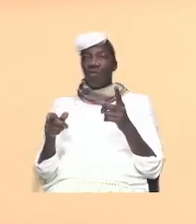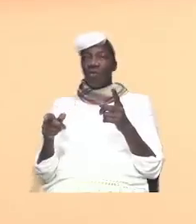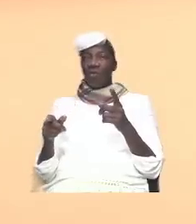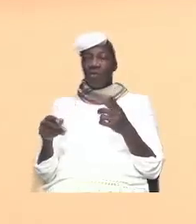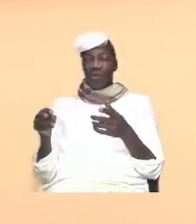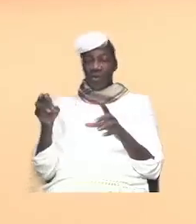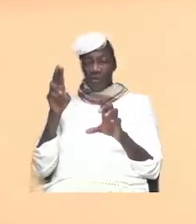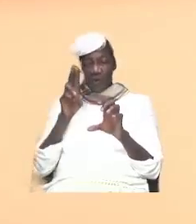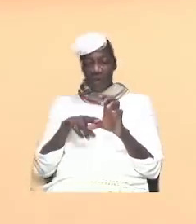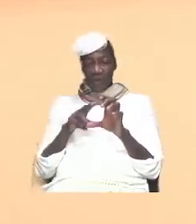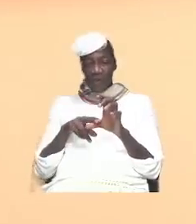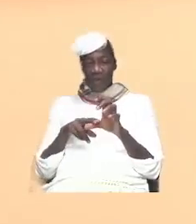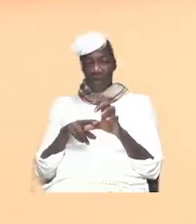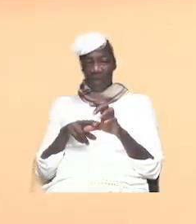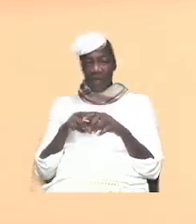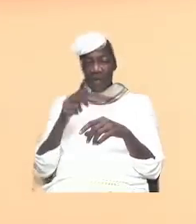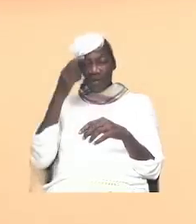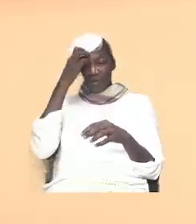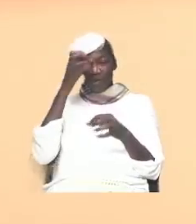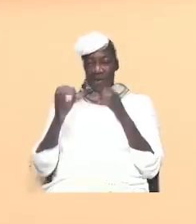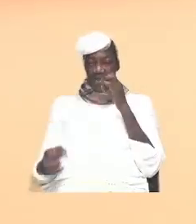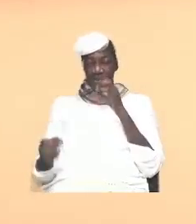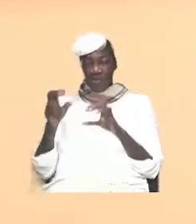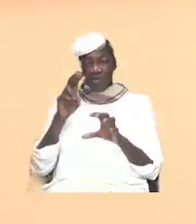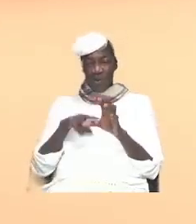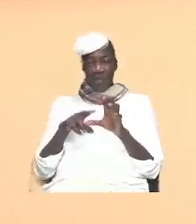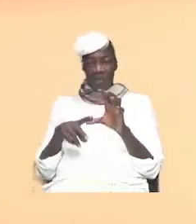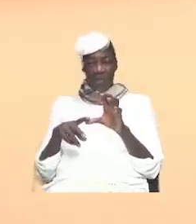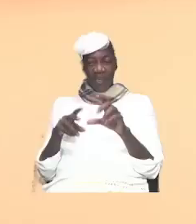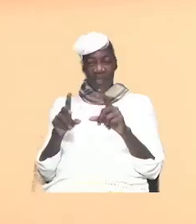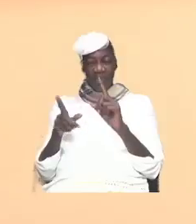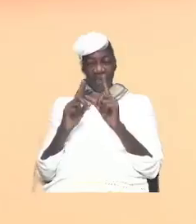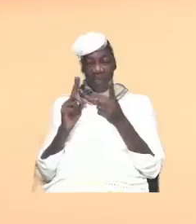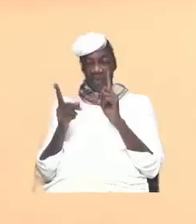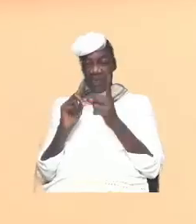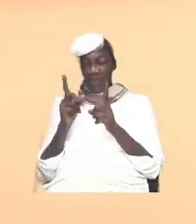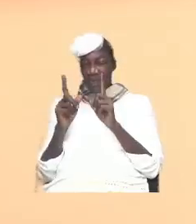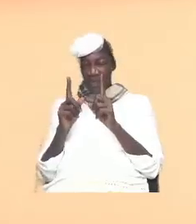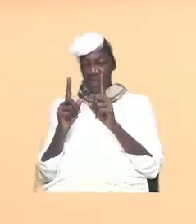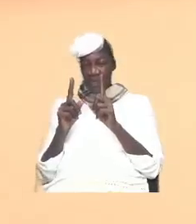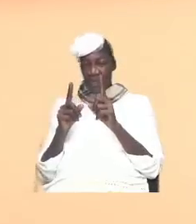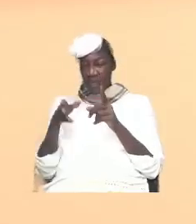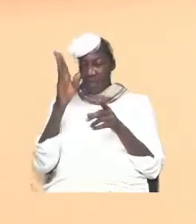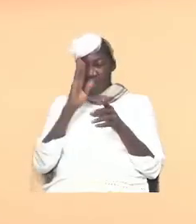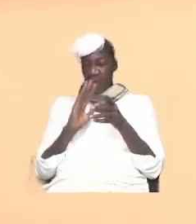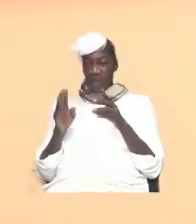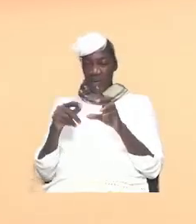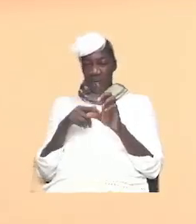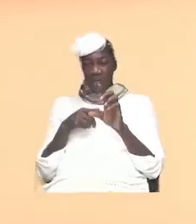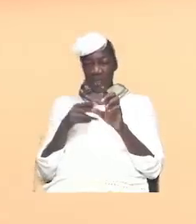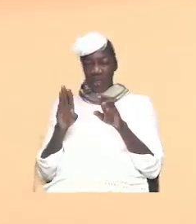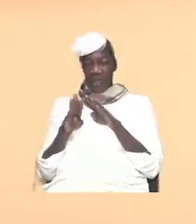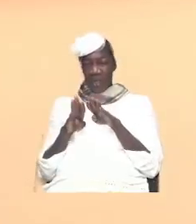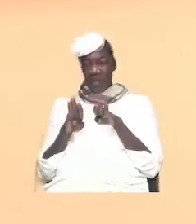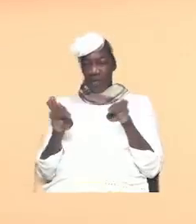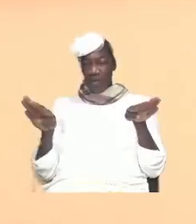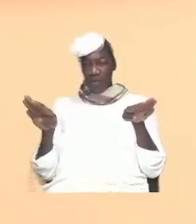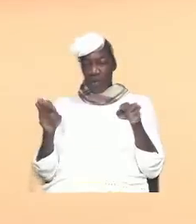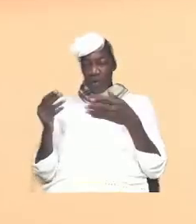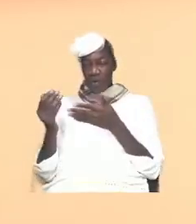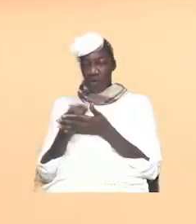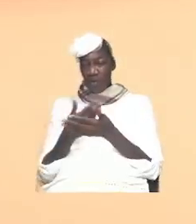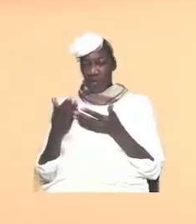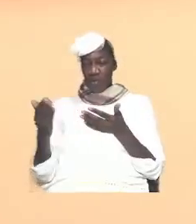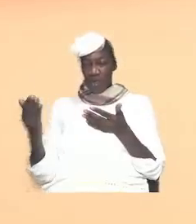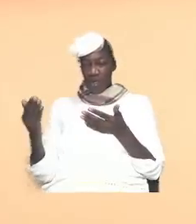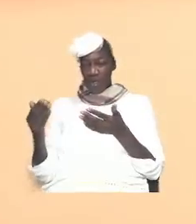that judgment seat and start to give an account, and God start to open up some things, some people are